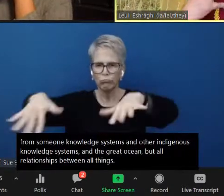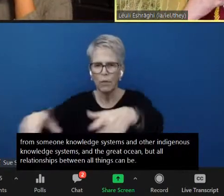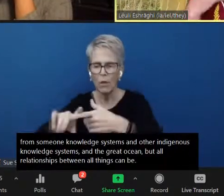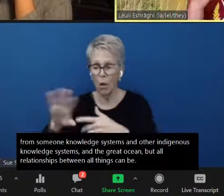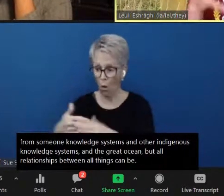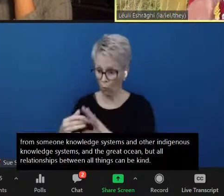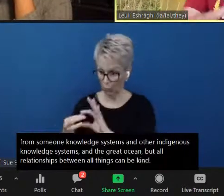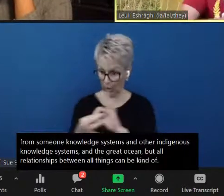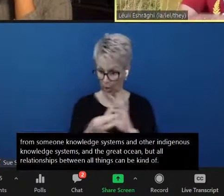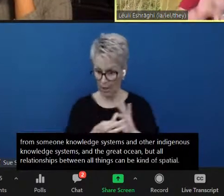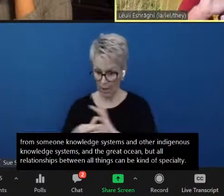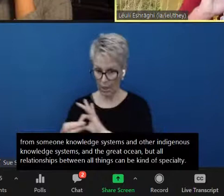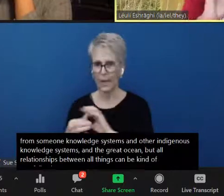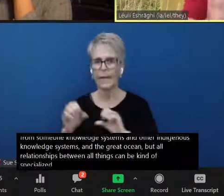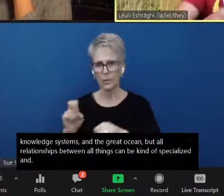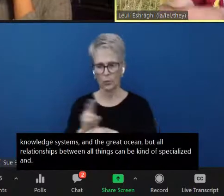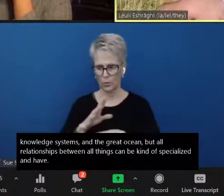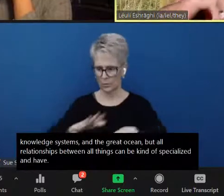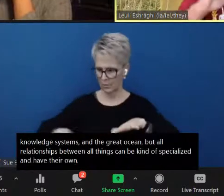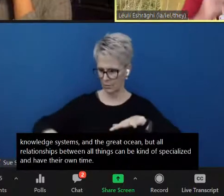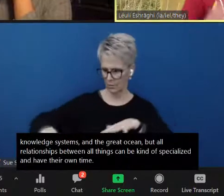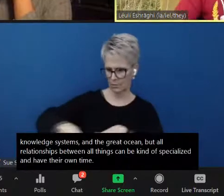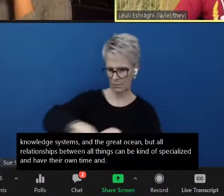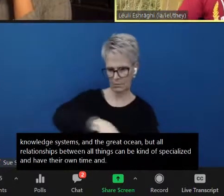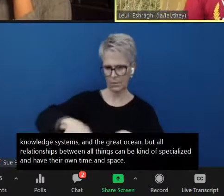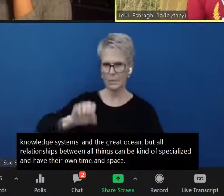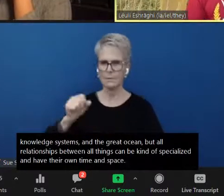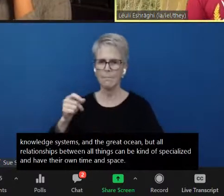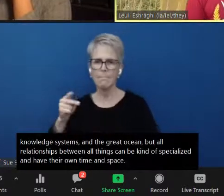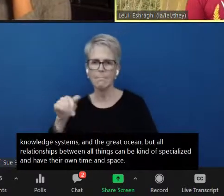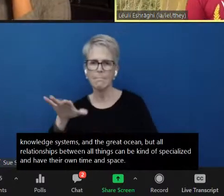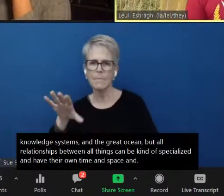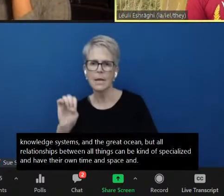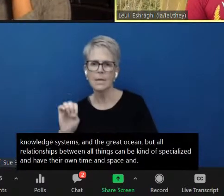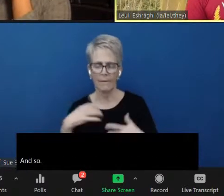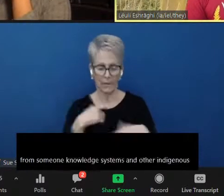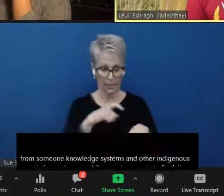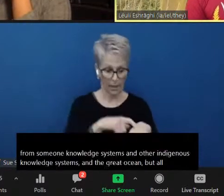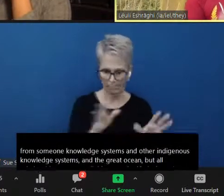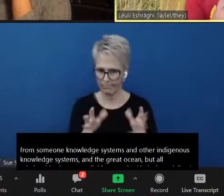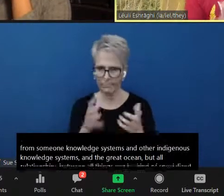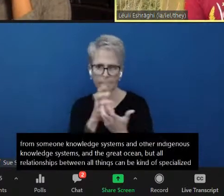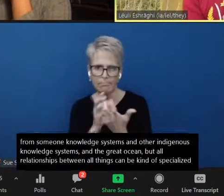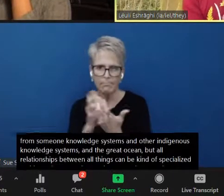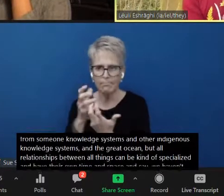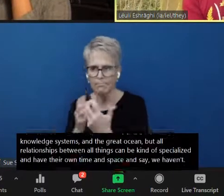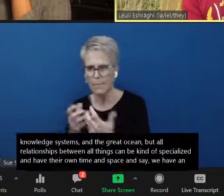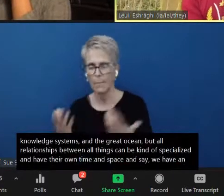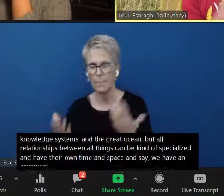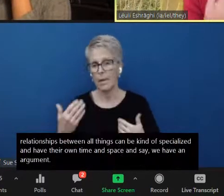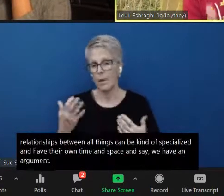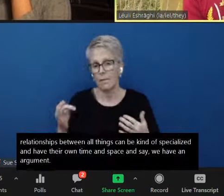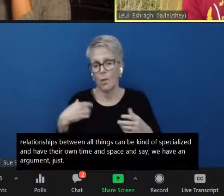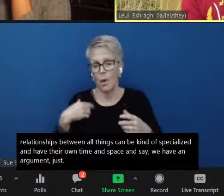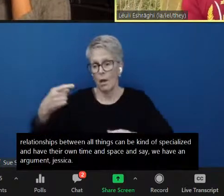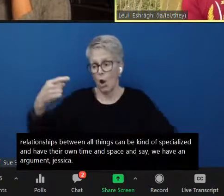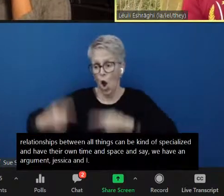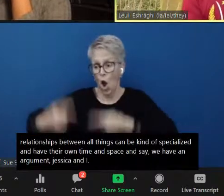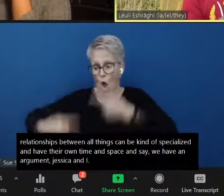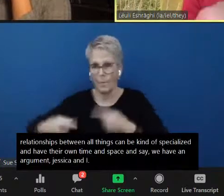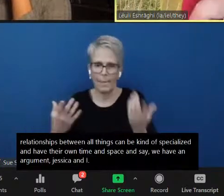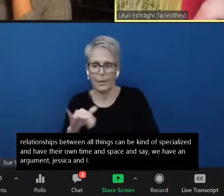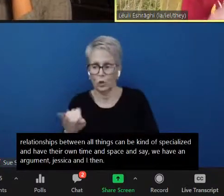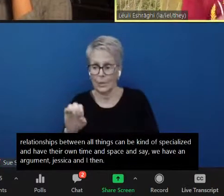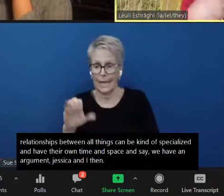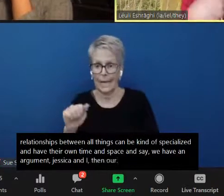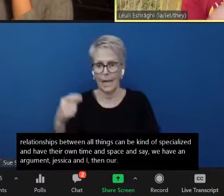be kind of spatialized and have their own time and space. And say we have an argument, Jessica and I,